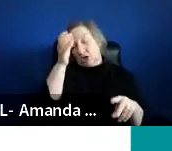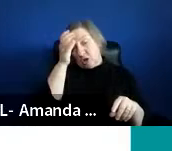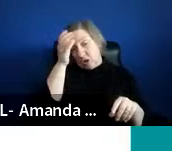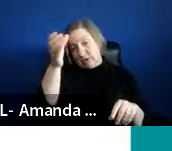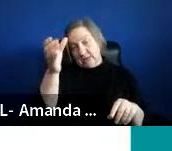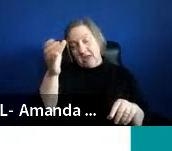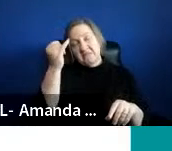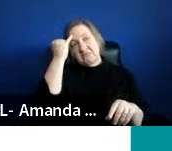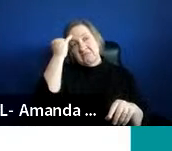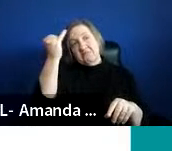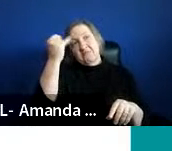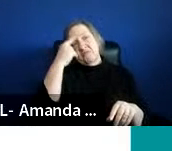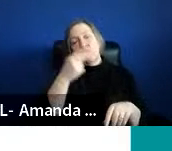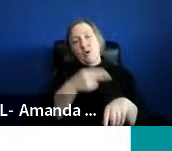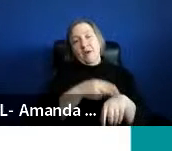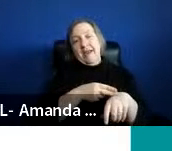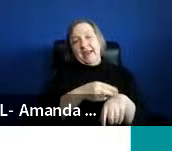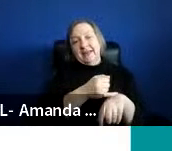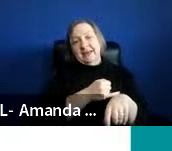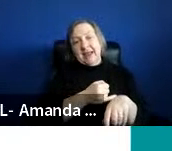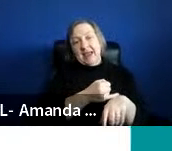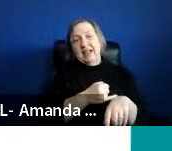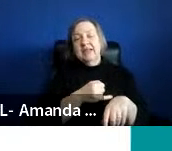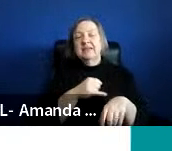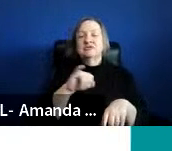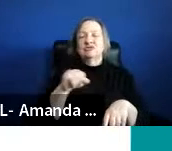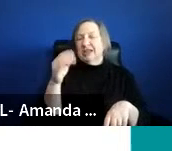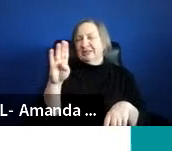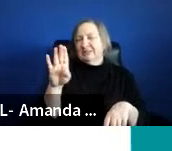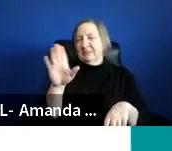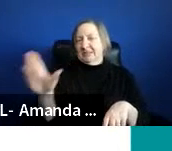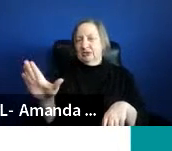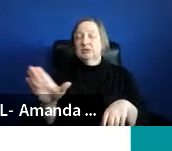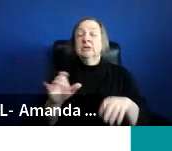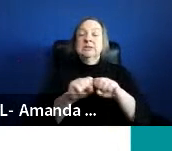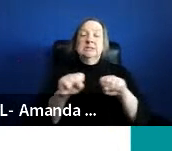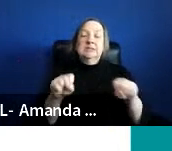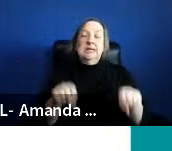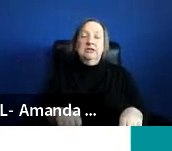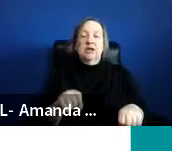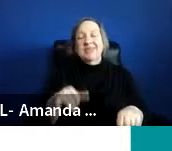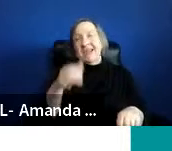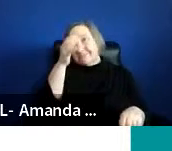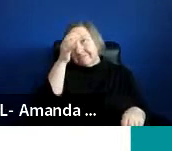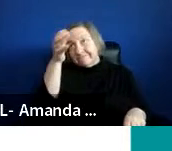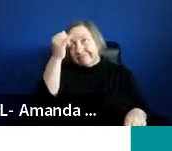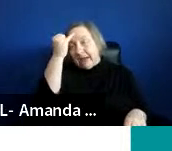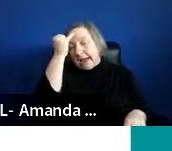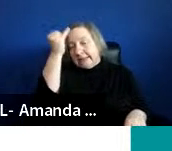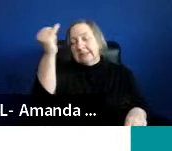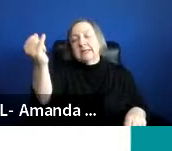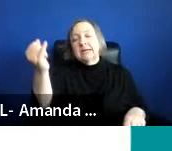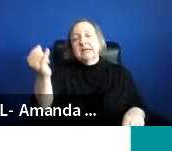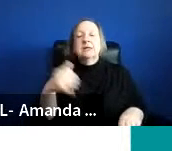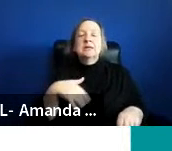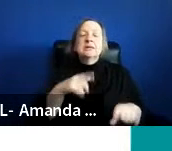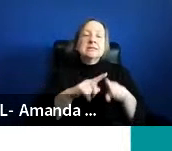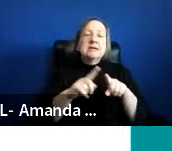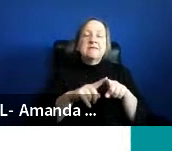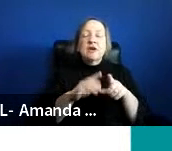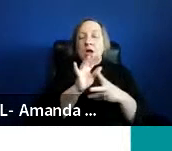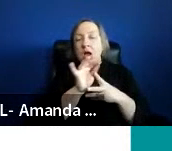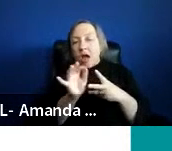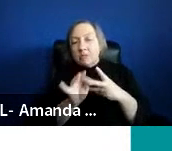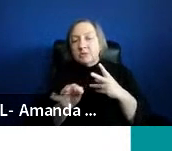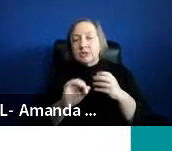the Hayden Island Station. I want to reiterate that these are concepts. They are showing some different options, configurations. These